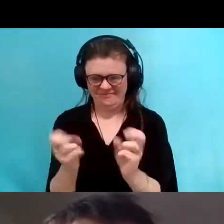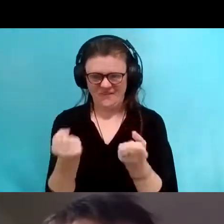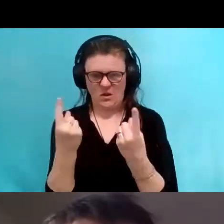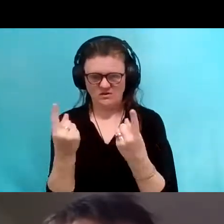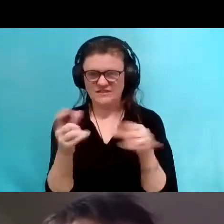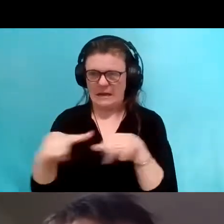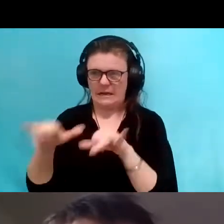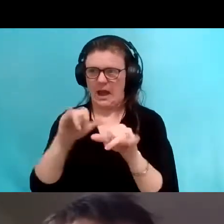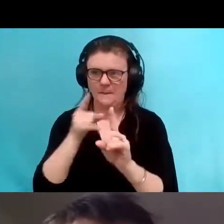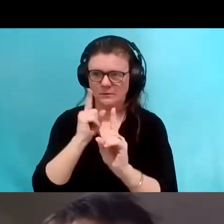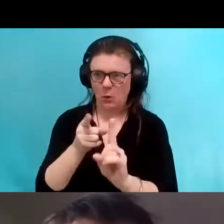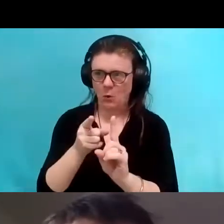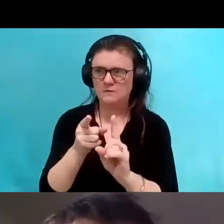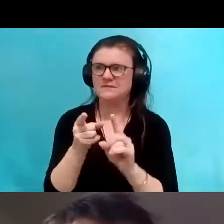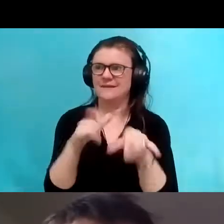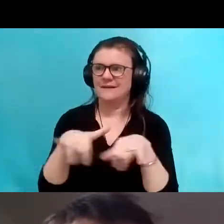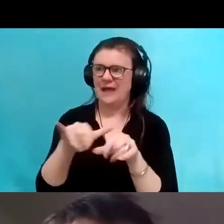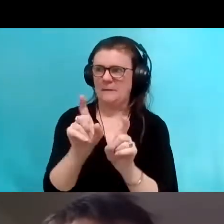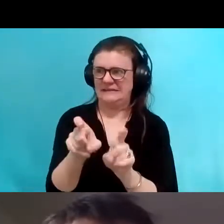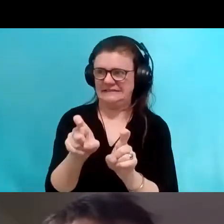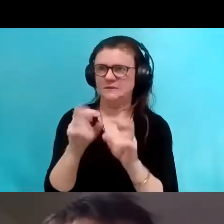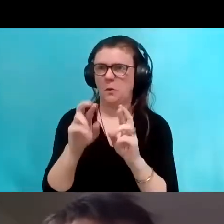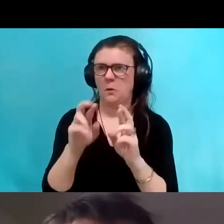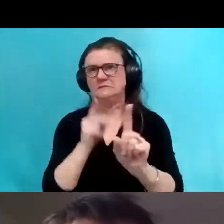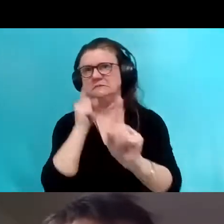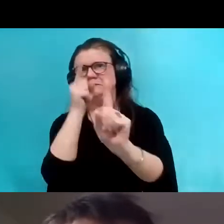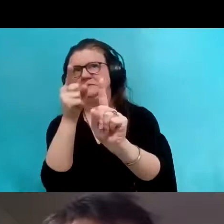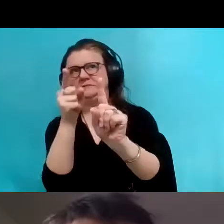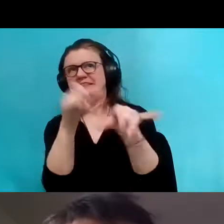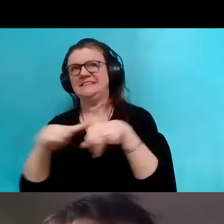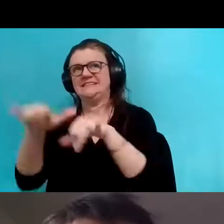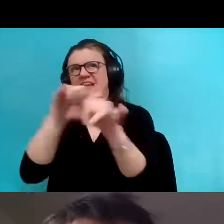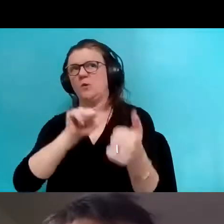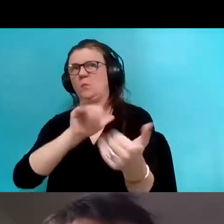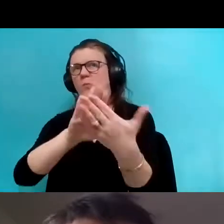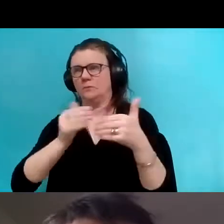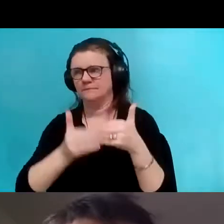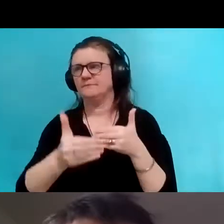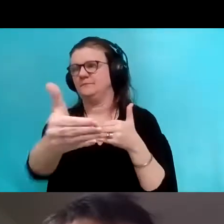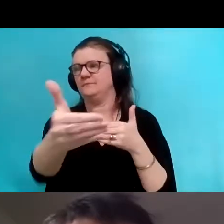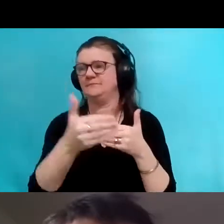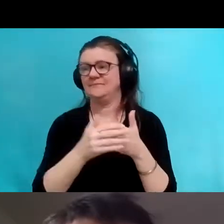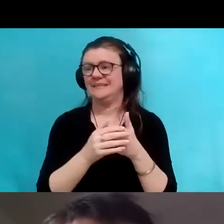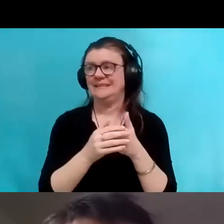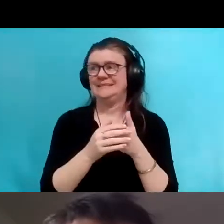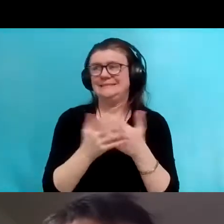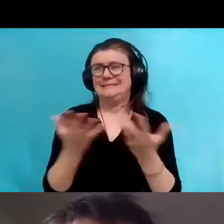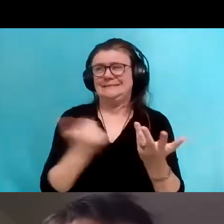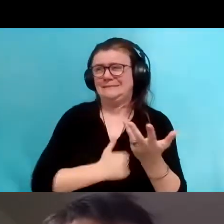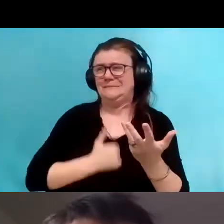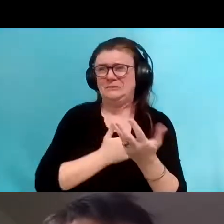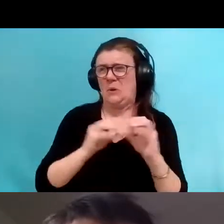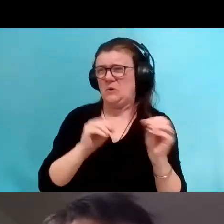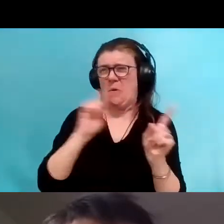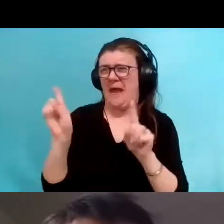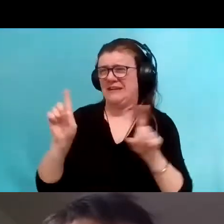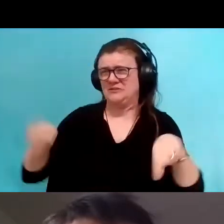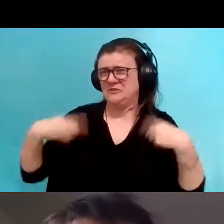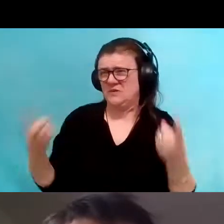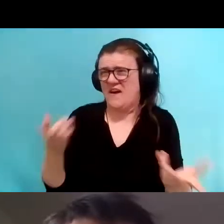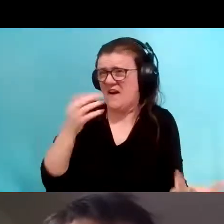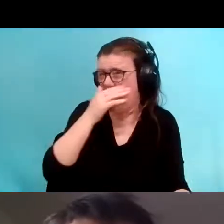needs and goals, so that they can look towards that standardized methodology. So I'm afraid I haven't got an answer for that one, Dom.